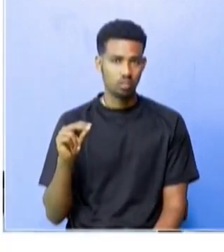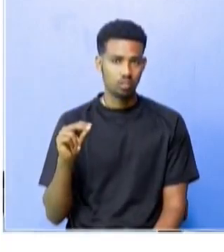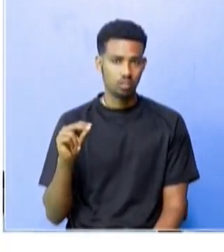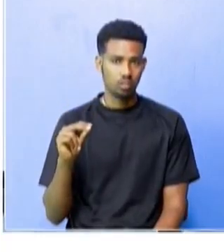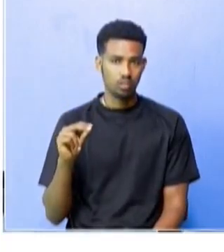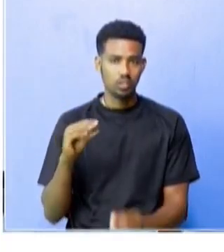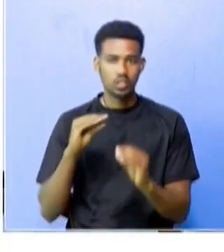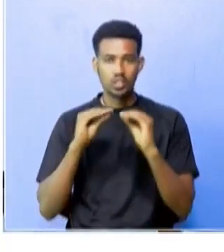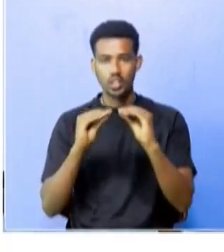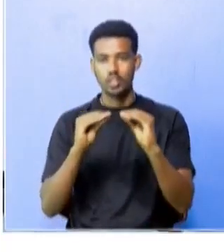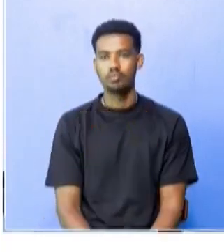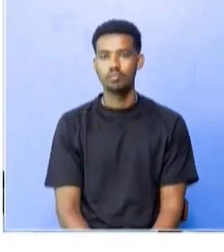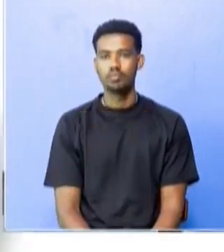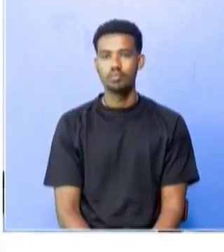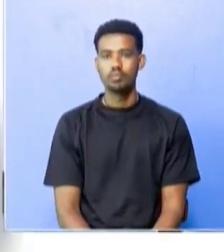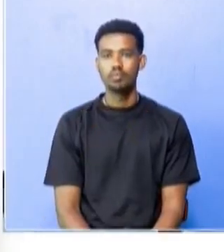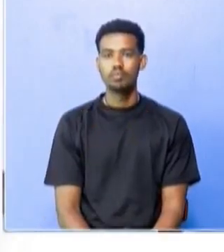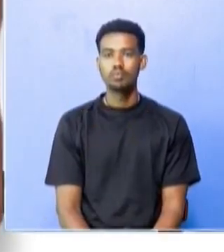teaching